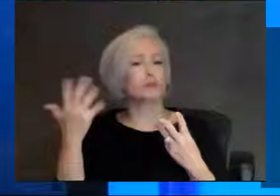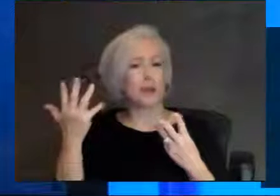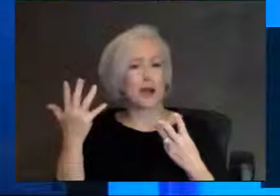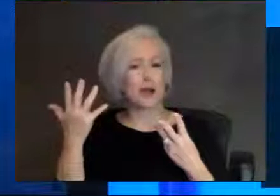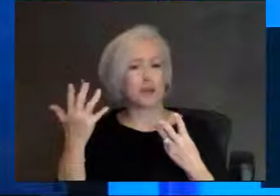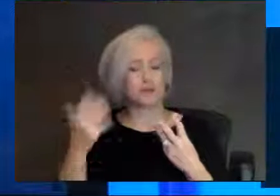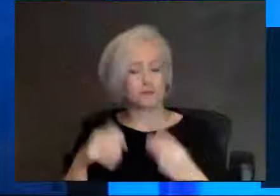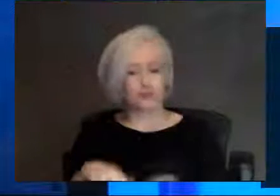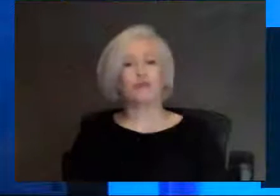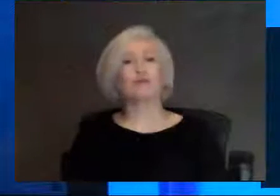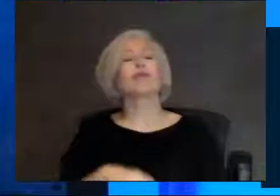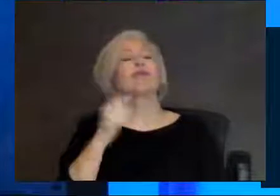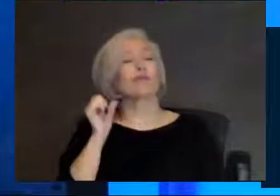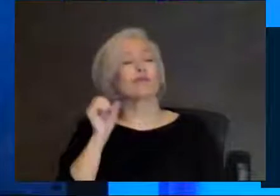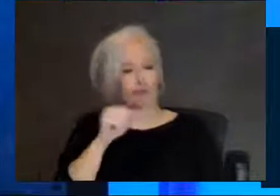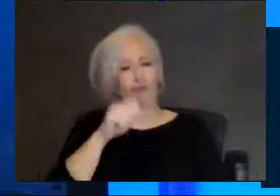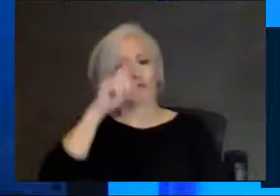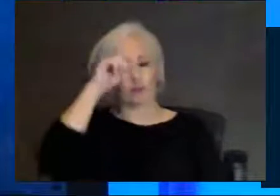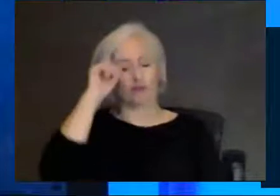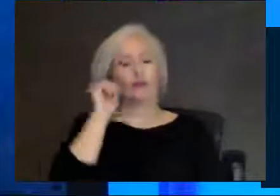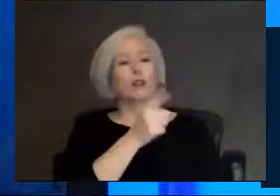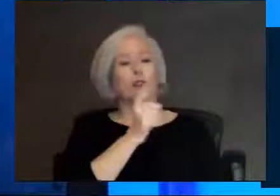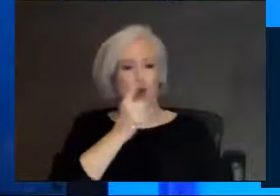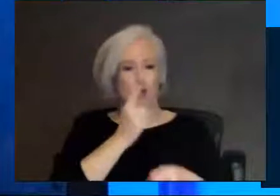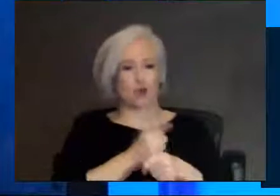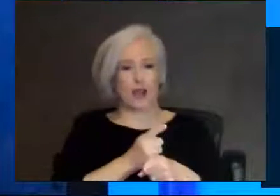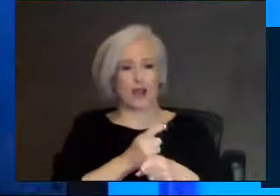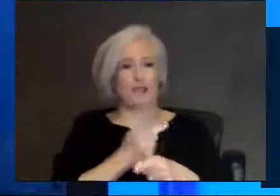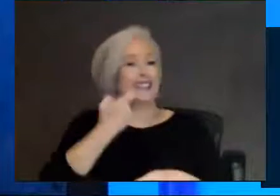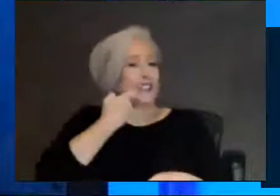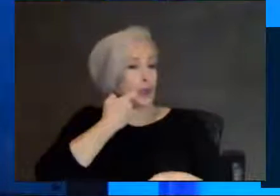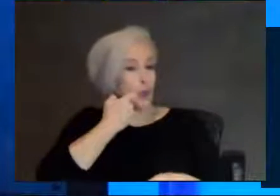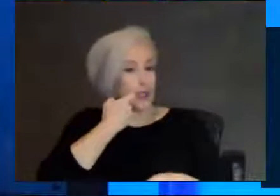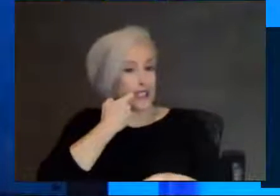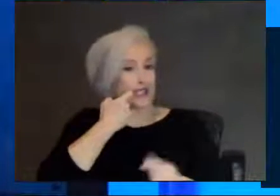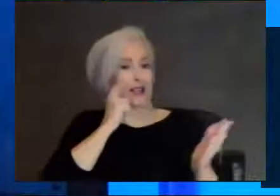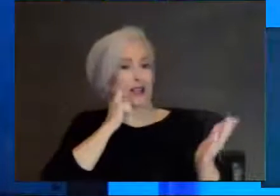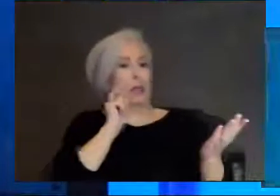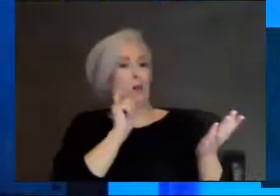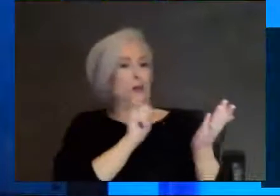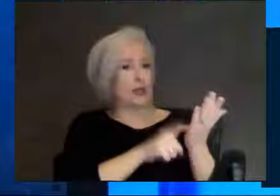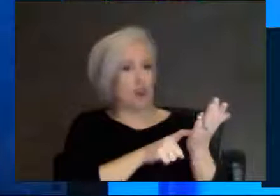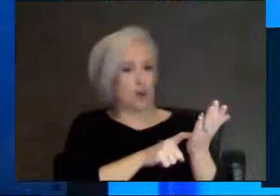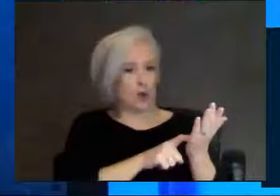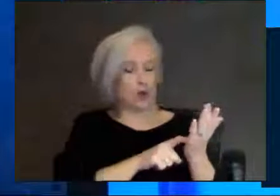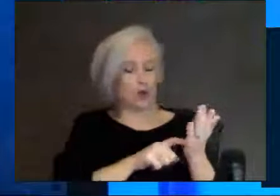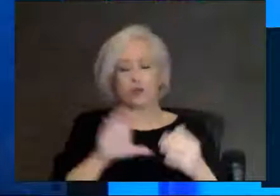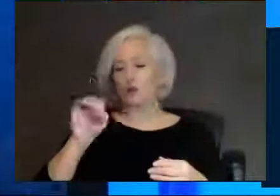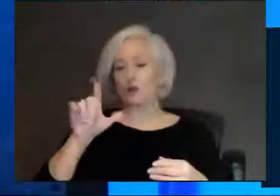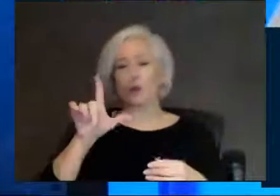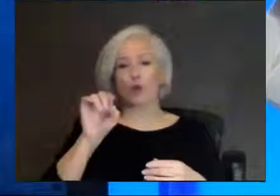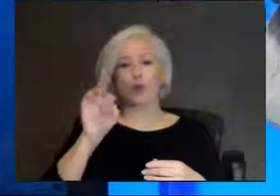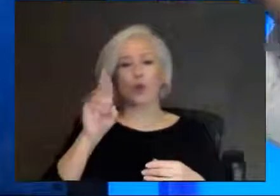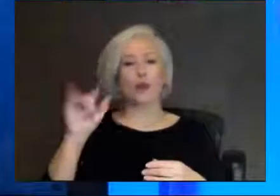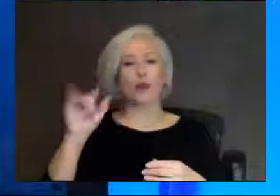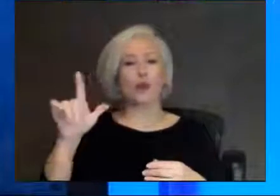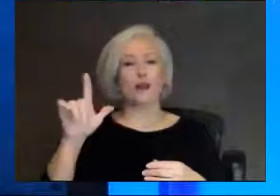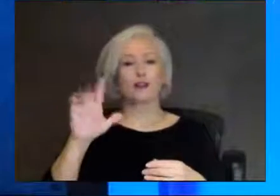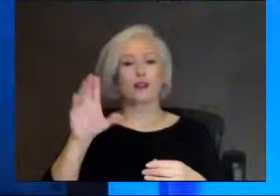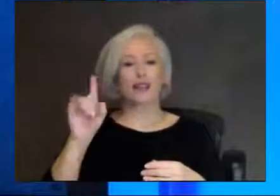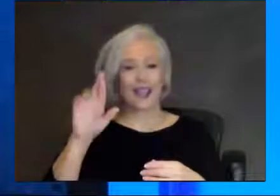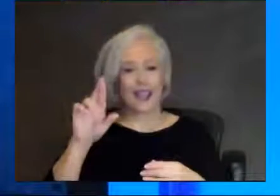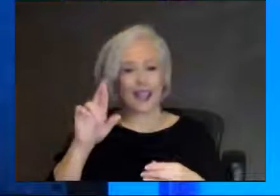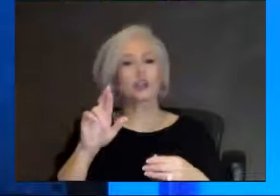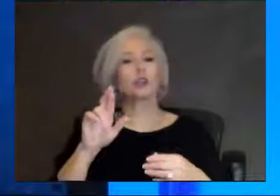are extremely right. It's in recent years, the statistics shows that colorectal cancer incidence is going up and up in a